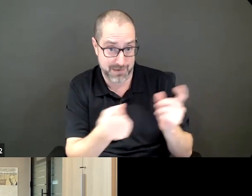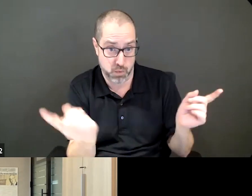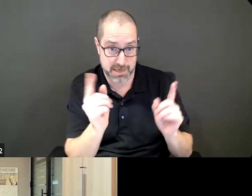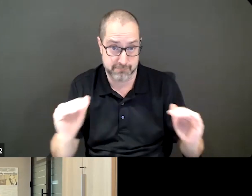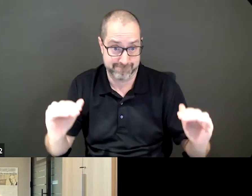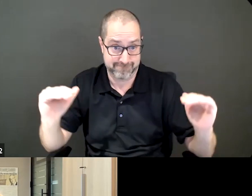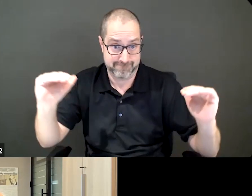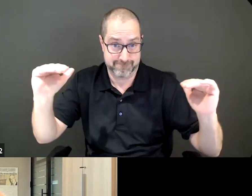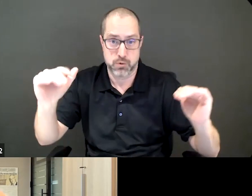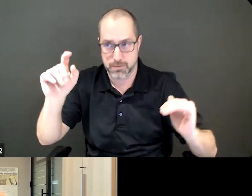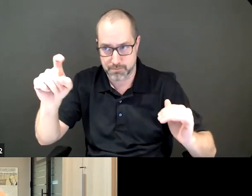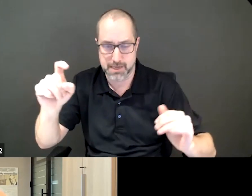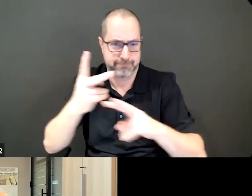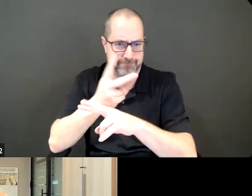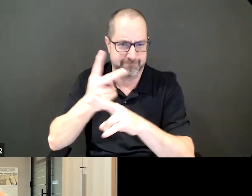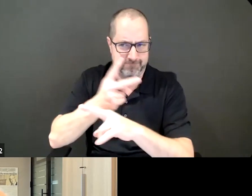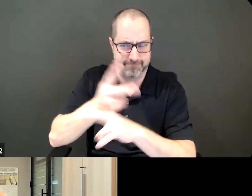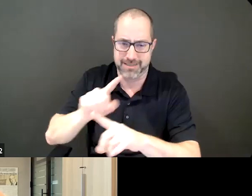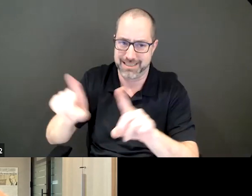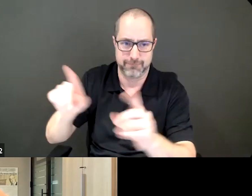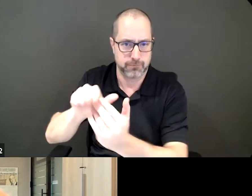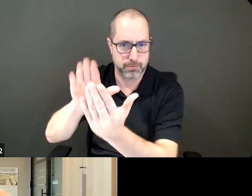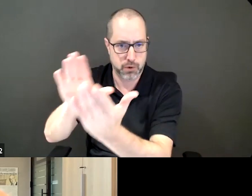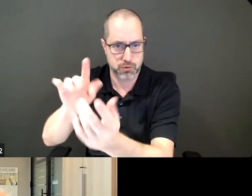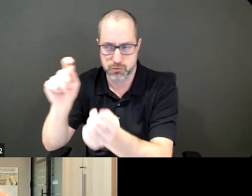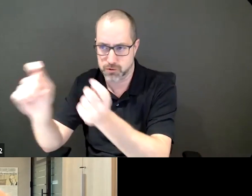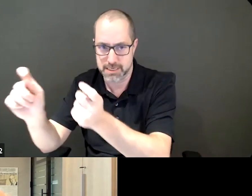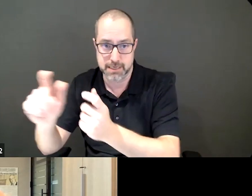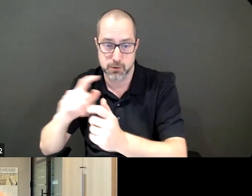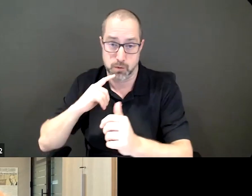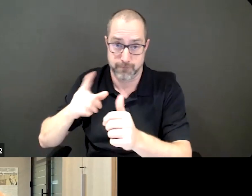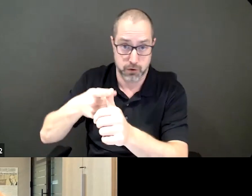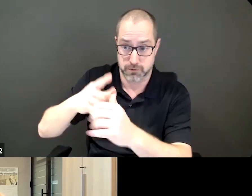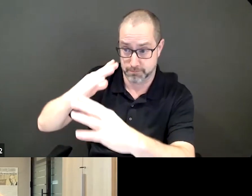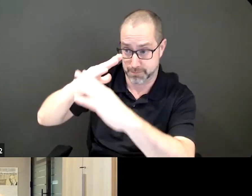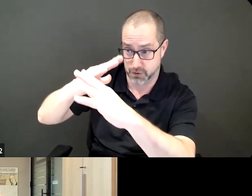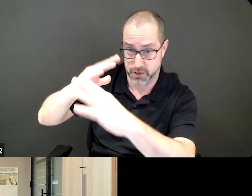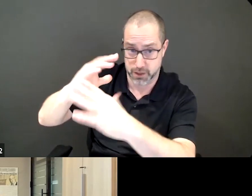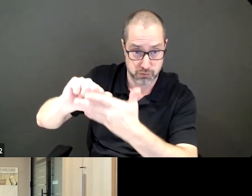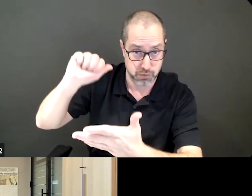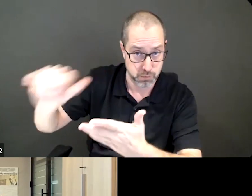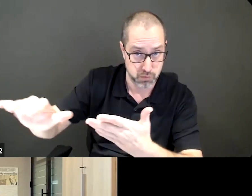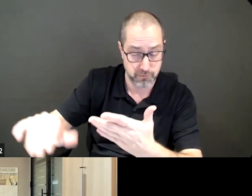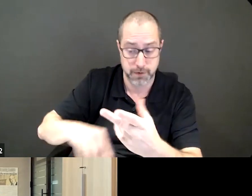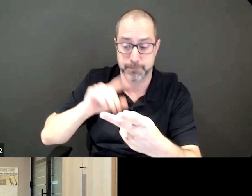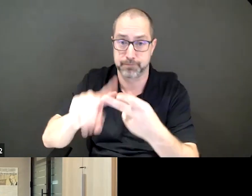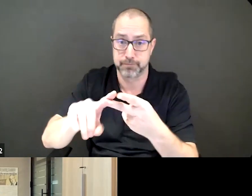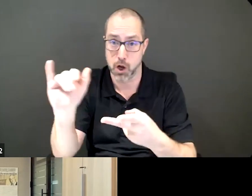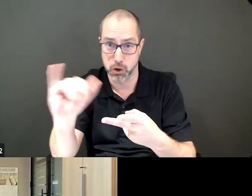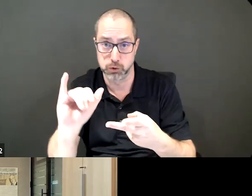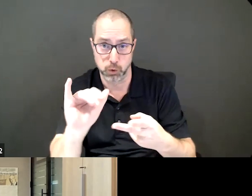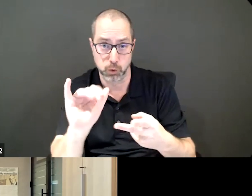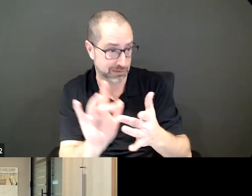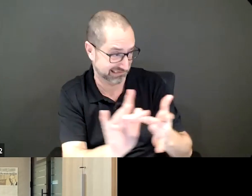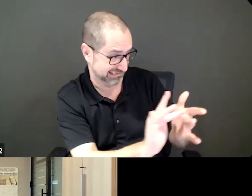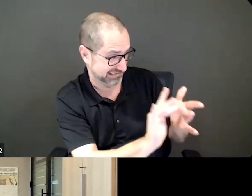differently. And we're going to have to ensure that we both remove the barriers, but also that we reach out and tap into